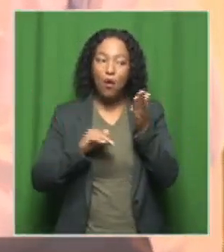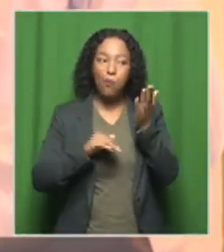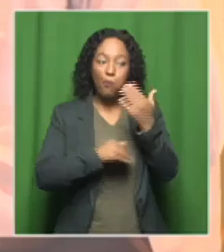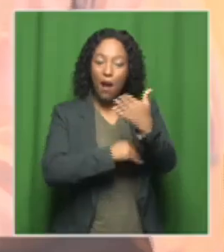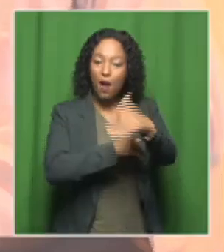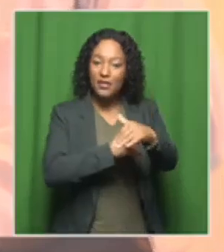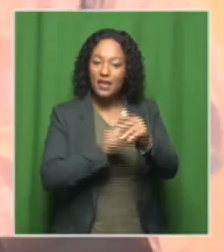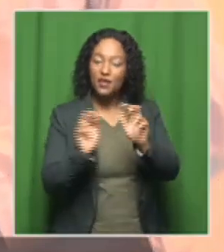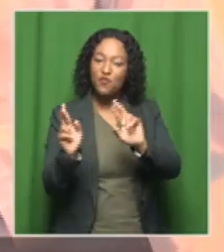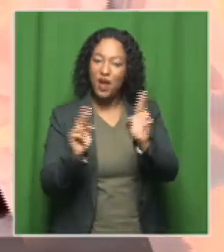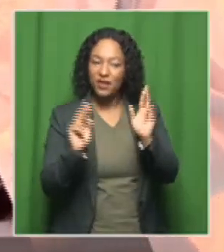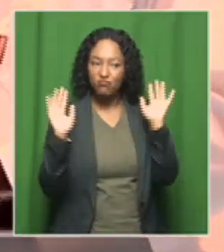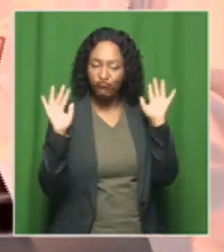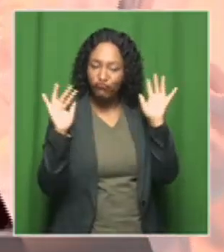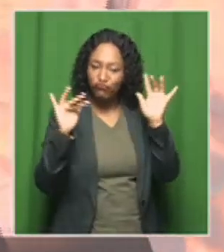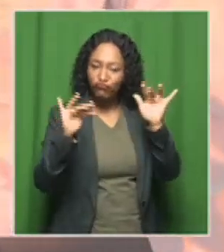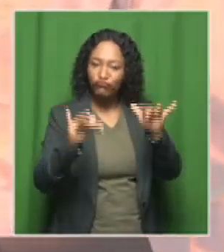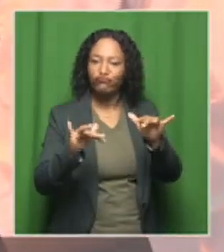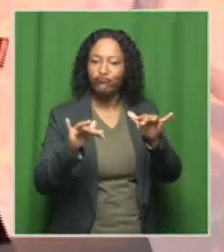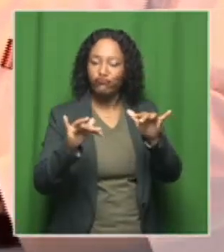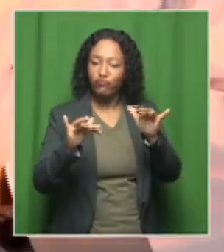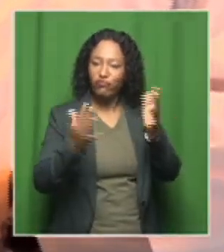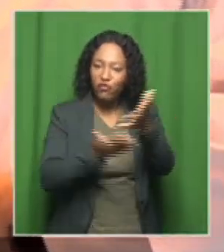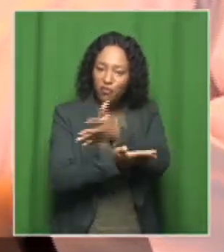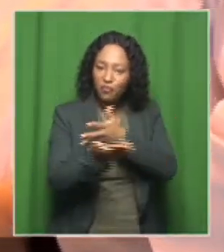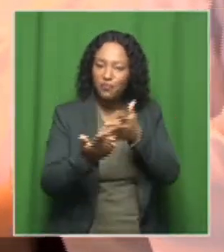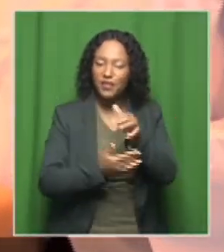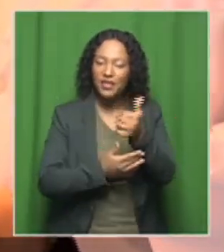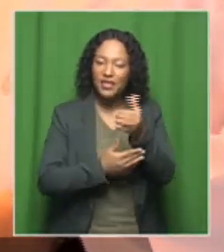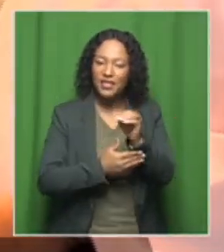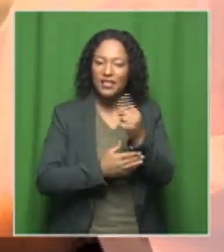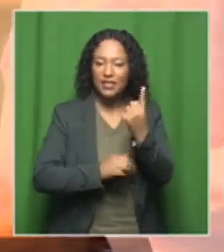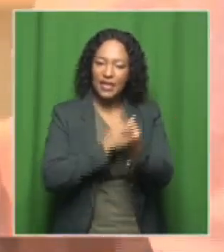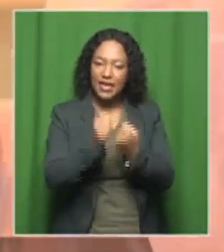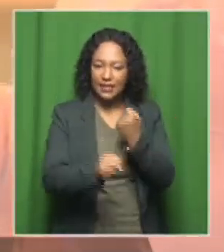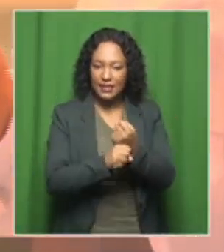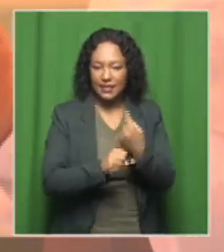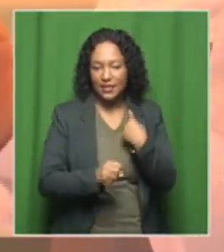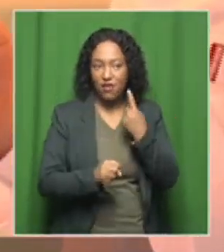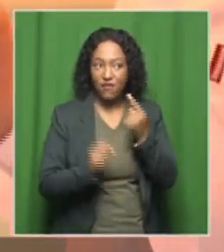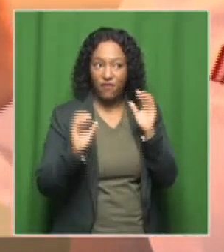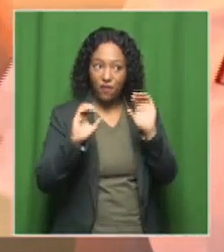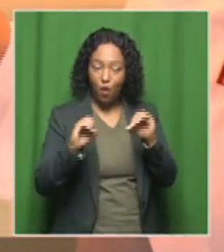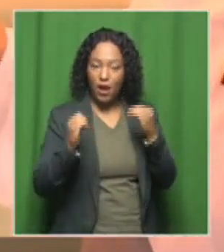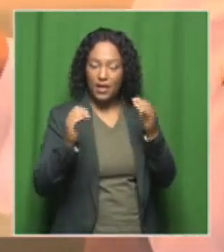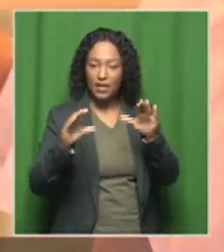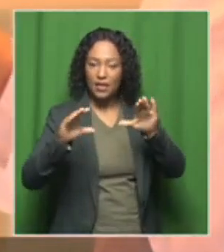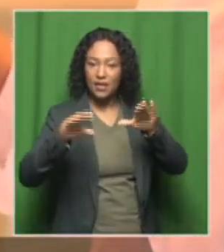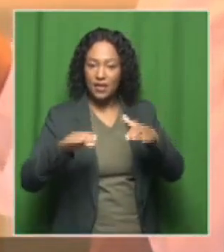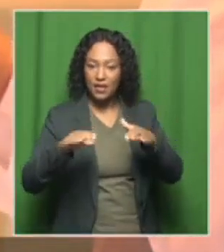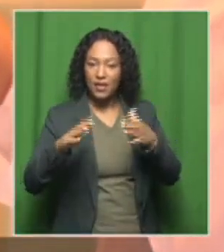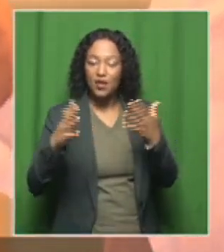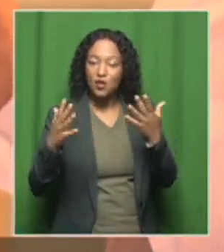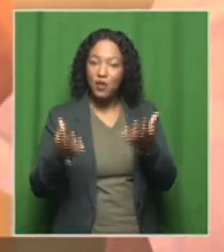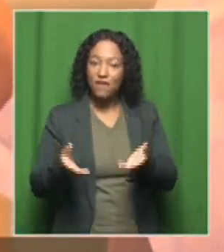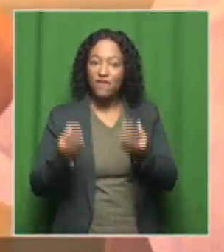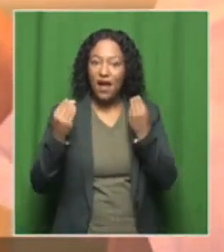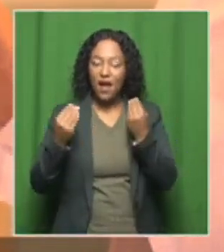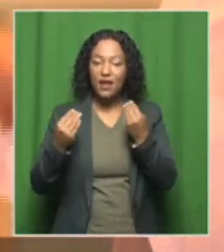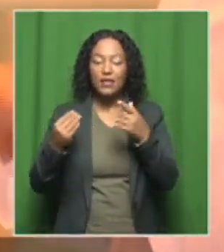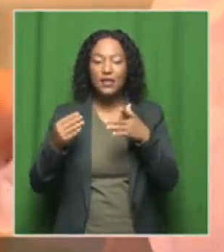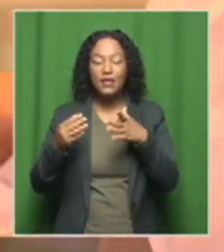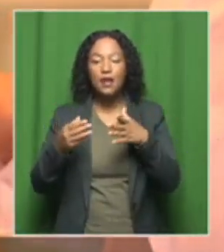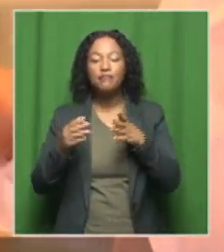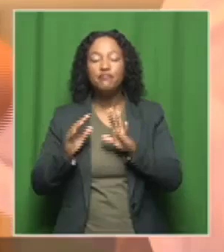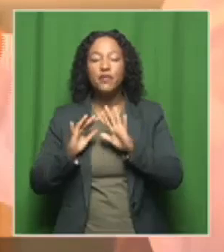to really go into reflecting on the 60 years of this entity here. Right now, you find us at the pool area. This is where the